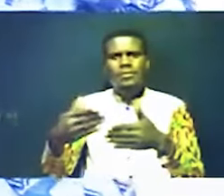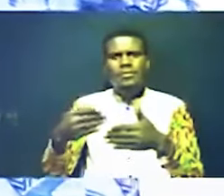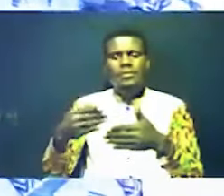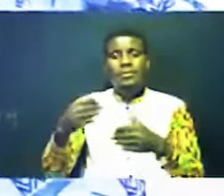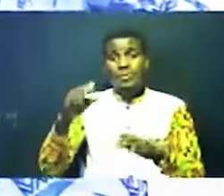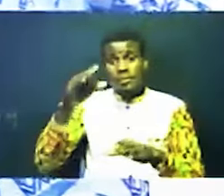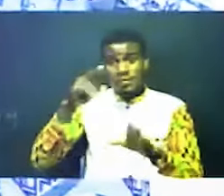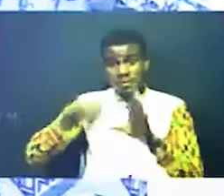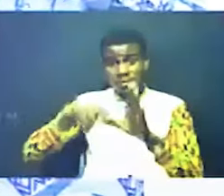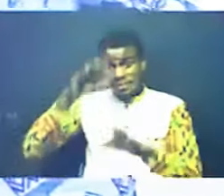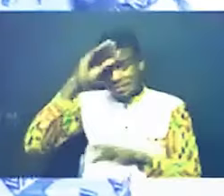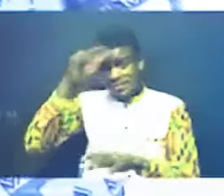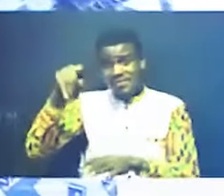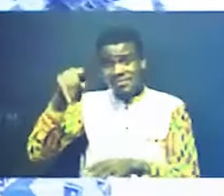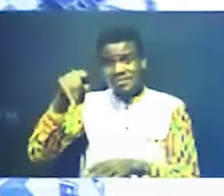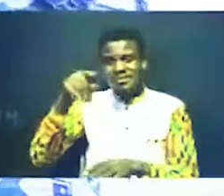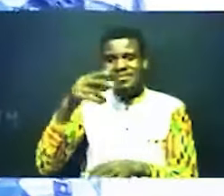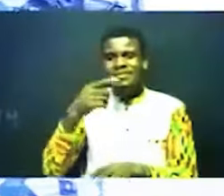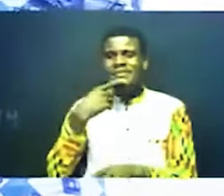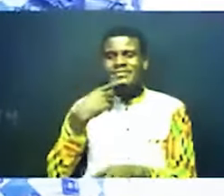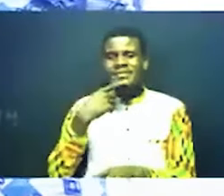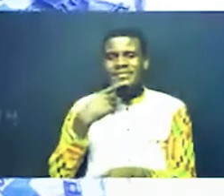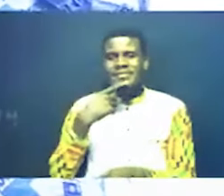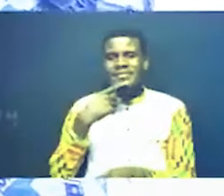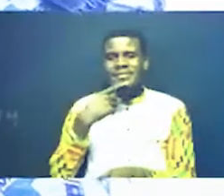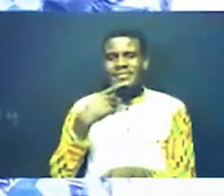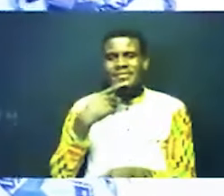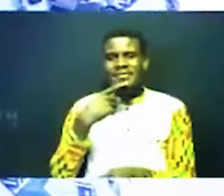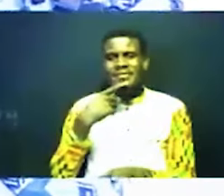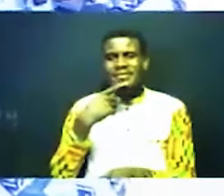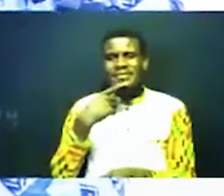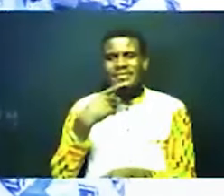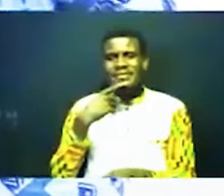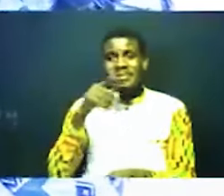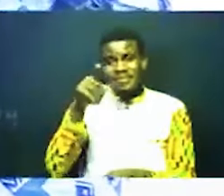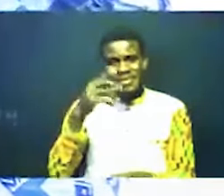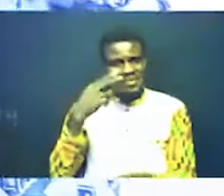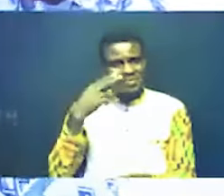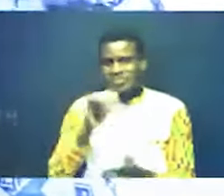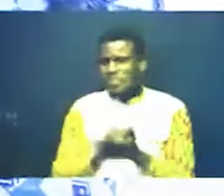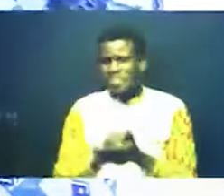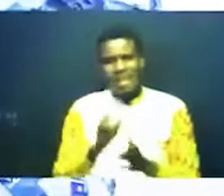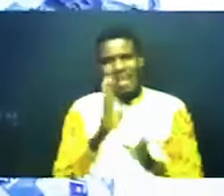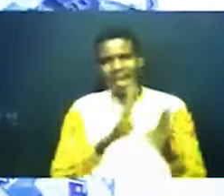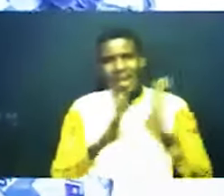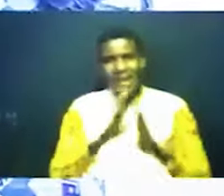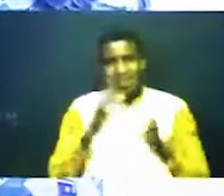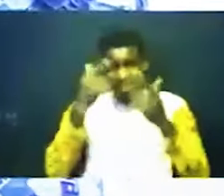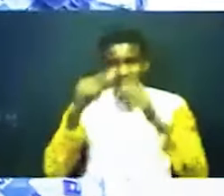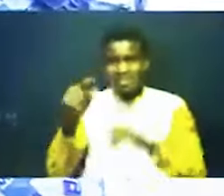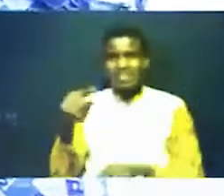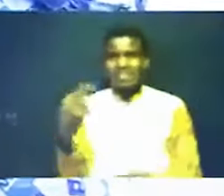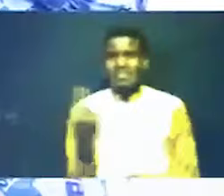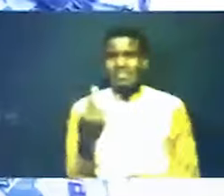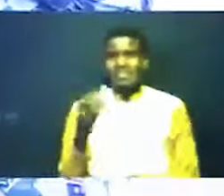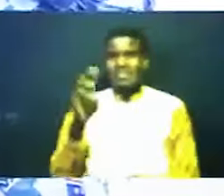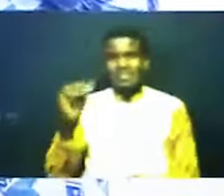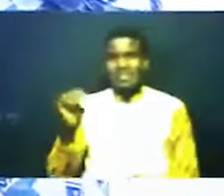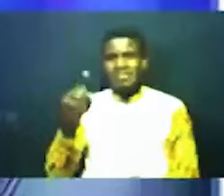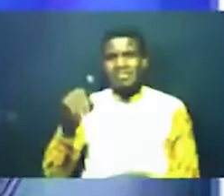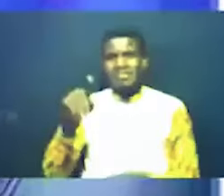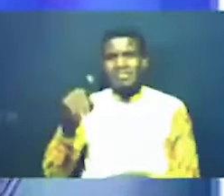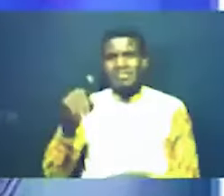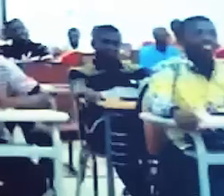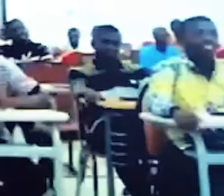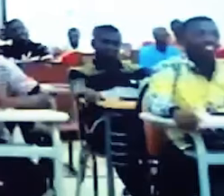I realized that I was in trouble. Because I went there alone. I thought I was just